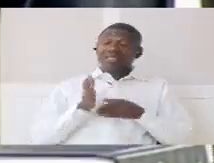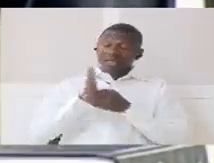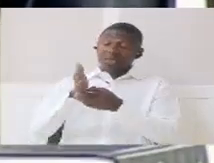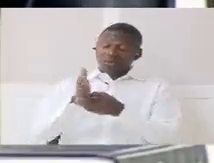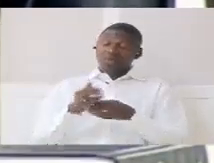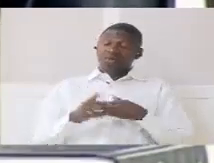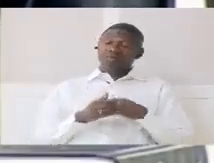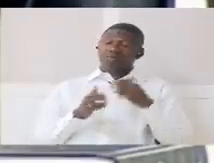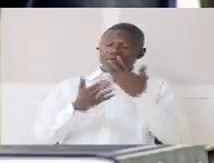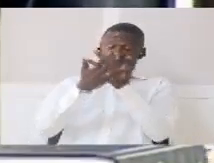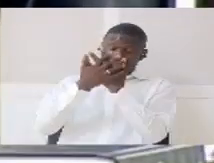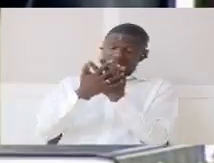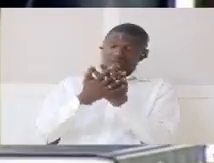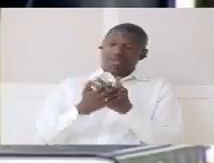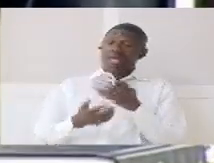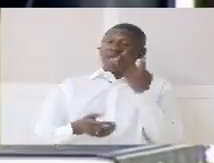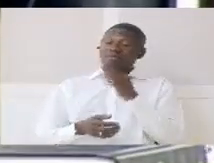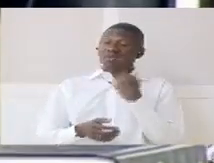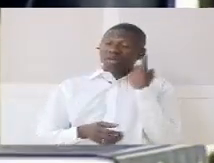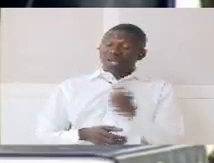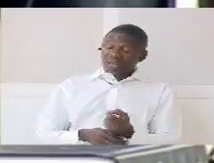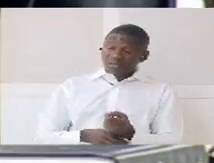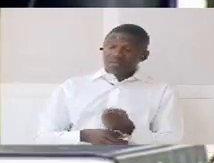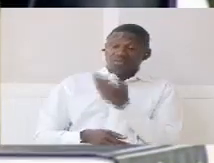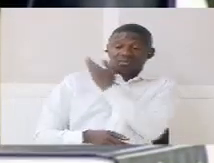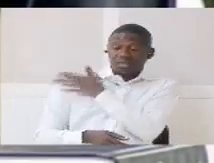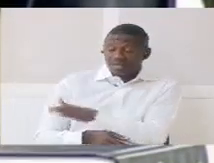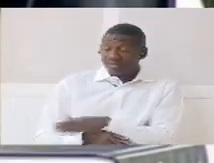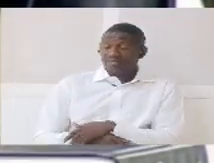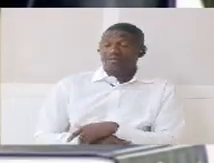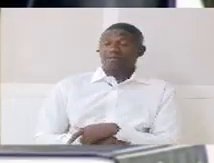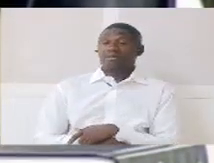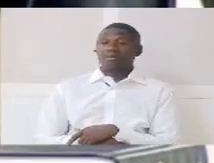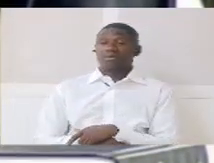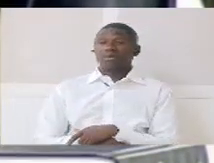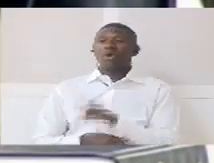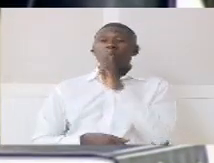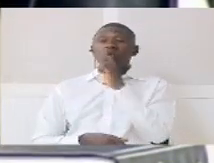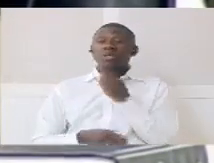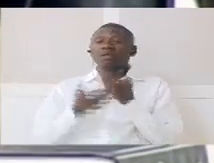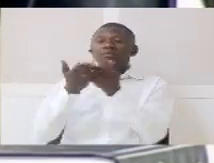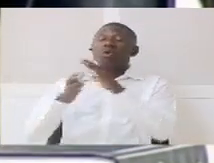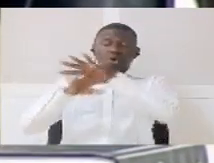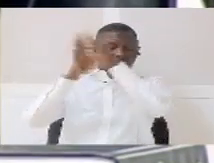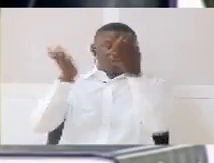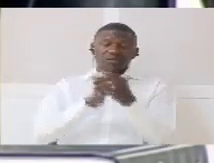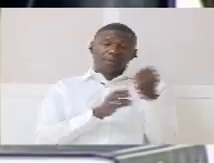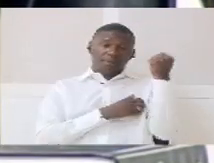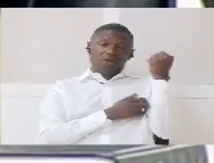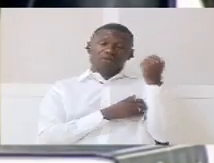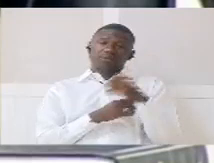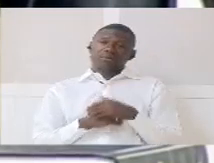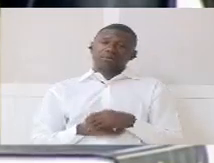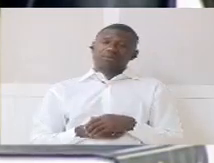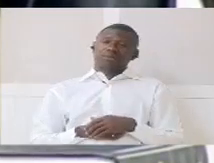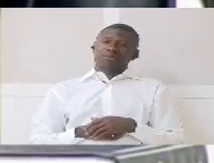job. This is what he says. This is what he will stand and say. Who gave him all those powers? The power was derived from the state house,